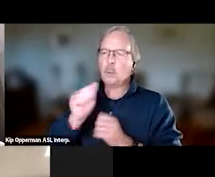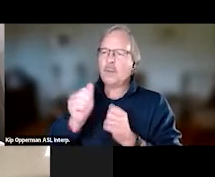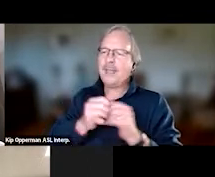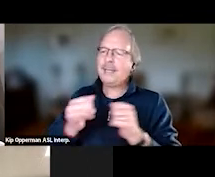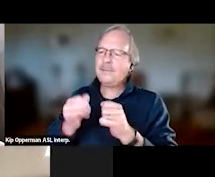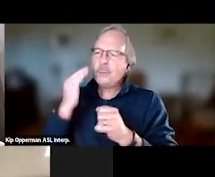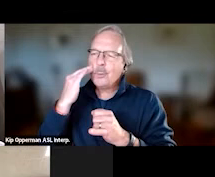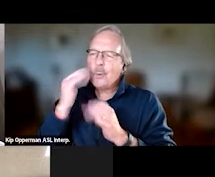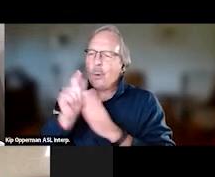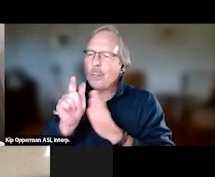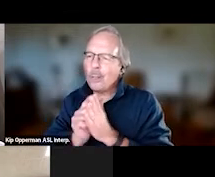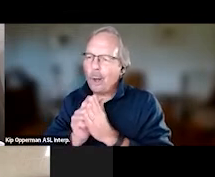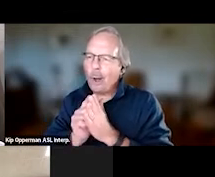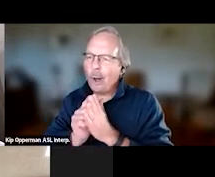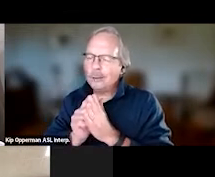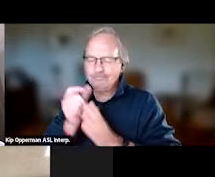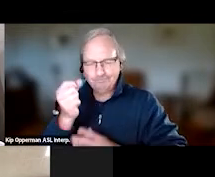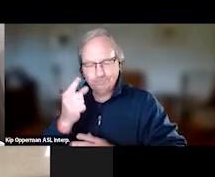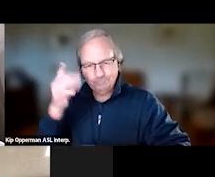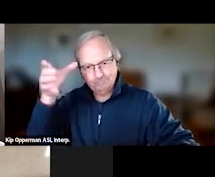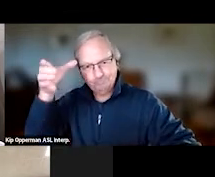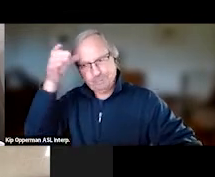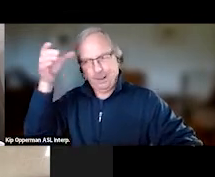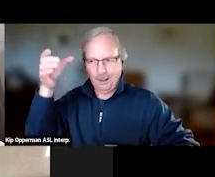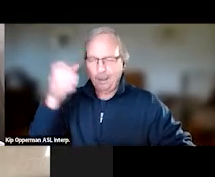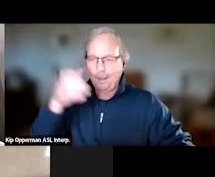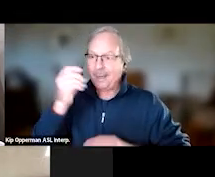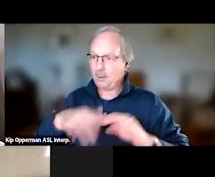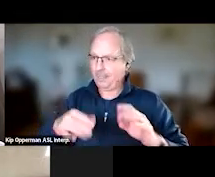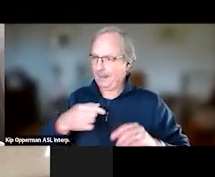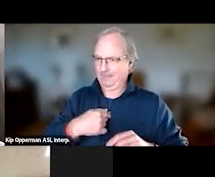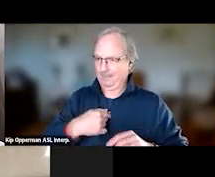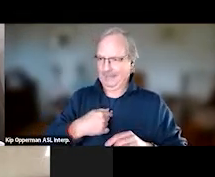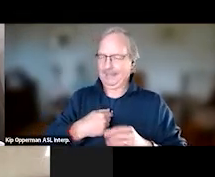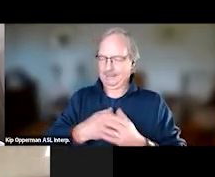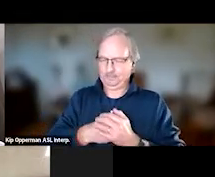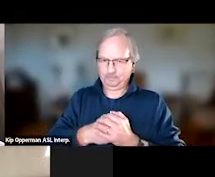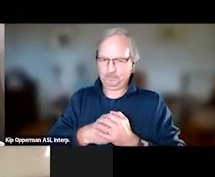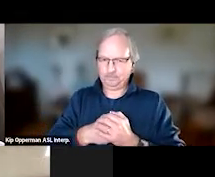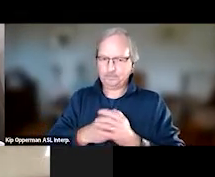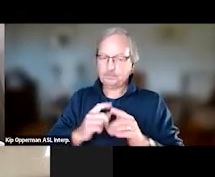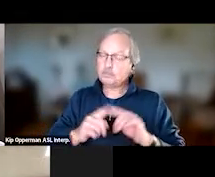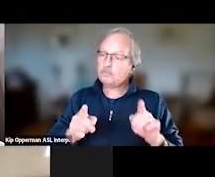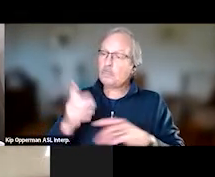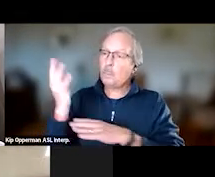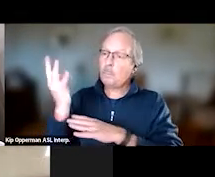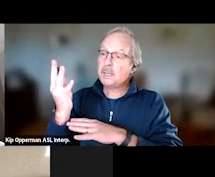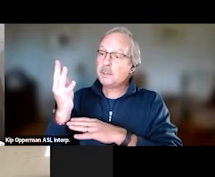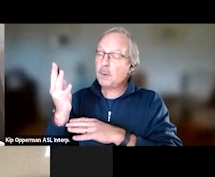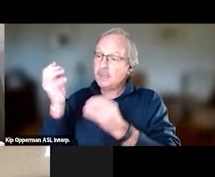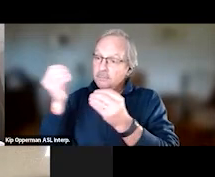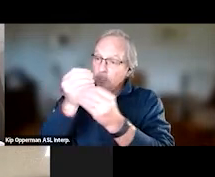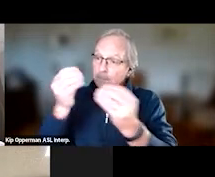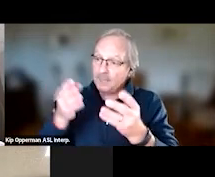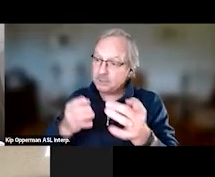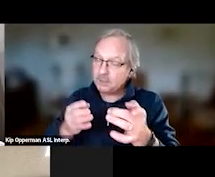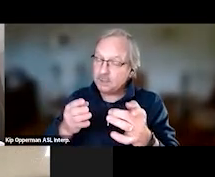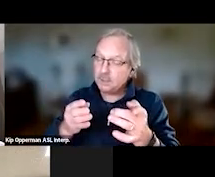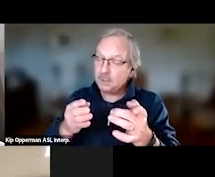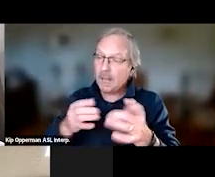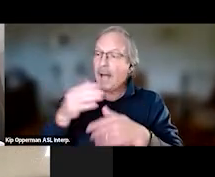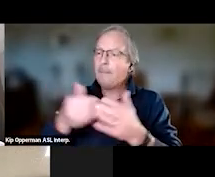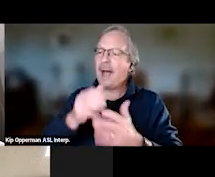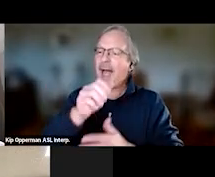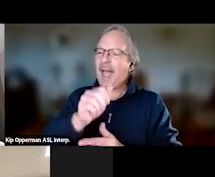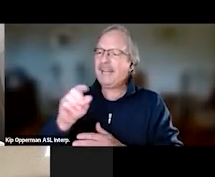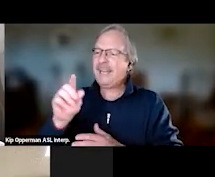law inside and out much better than I will ever know it. But we got to present information about ADA and the